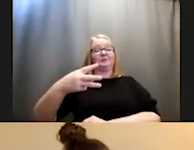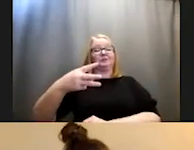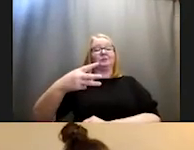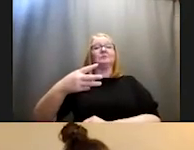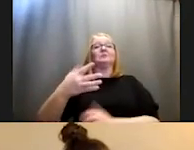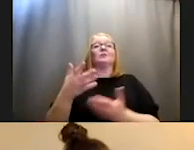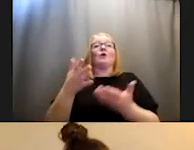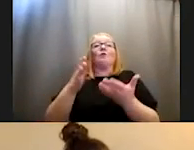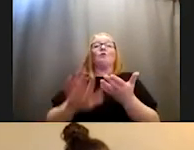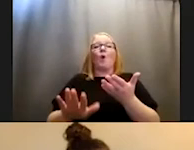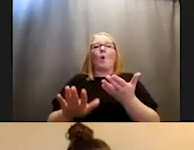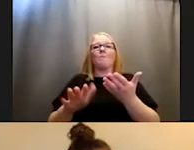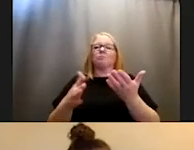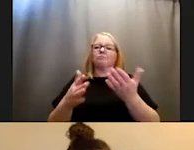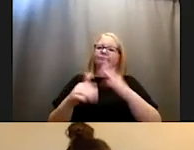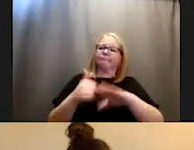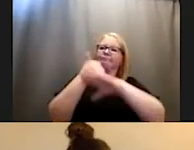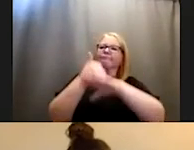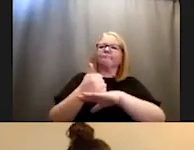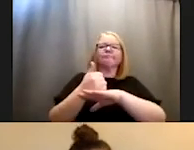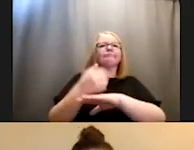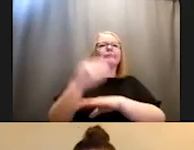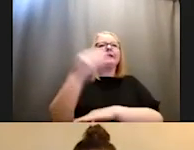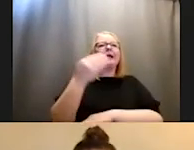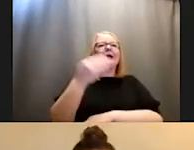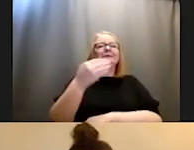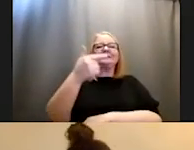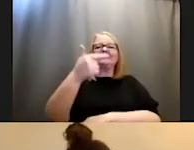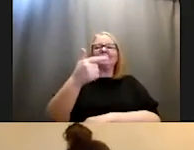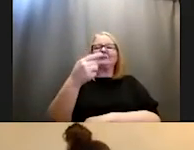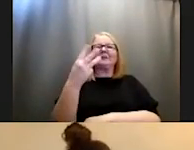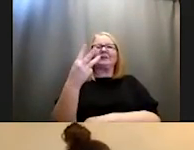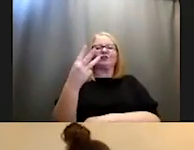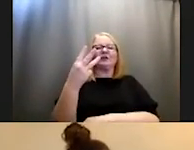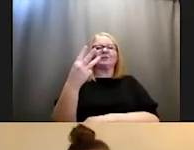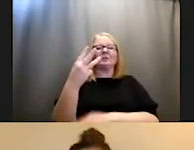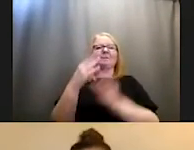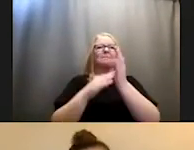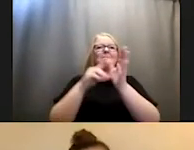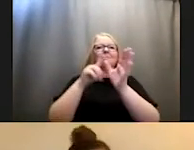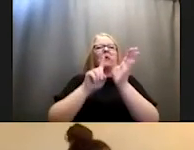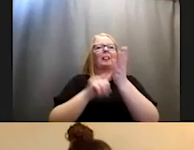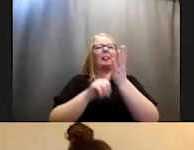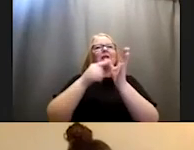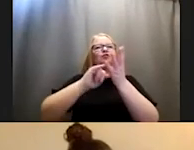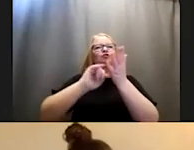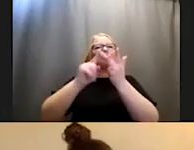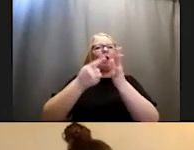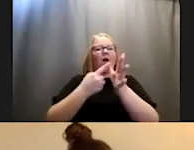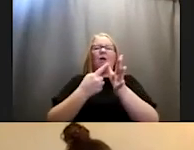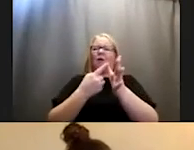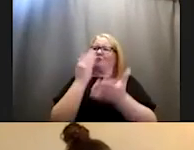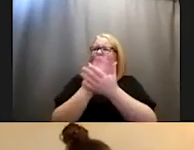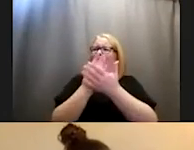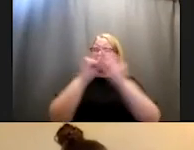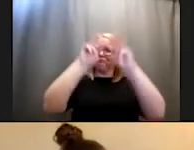are from the launch in October 1973 in Penang, Malaysia. So it really is a kind of world-renowned